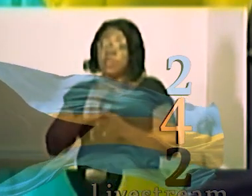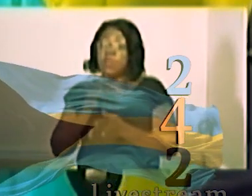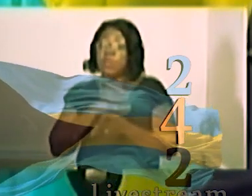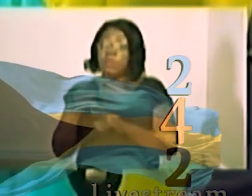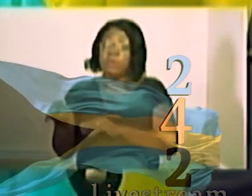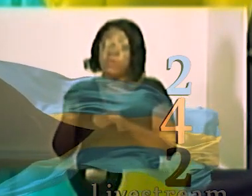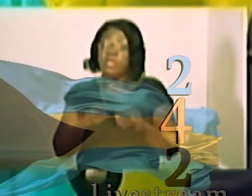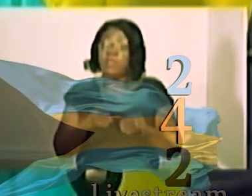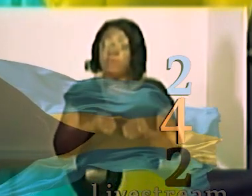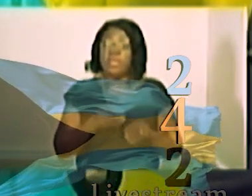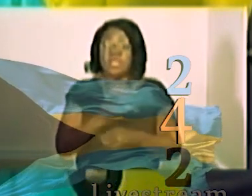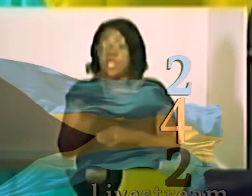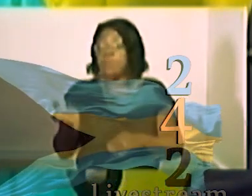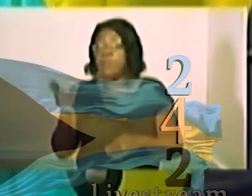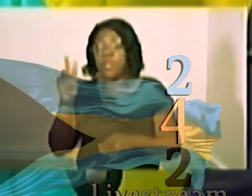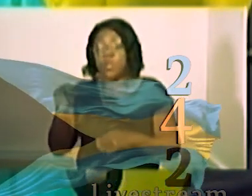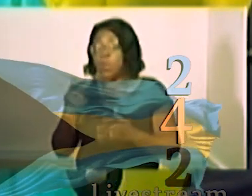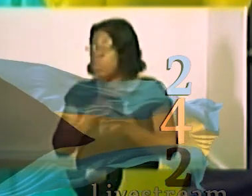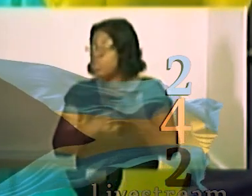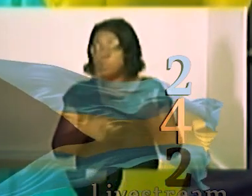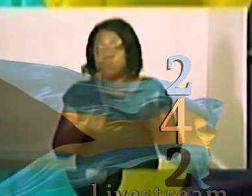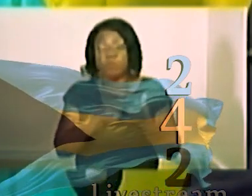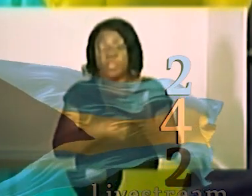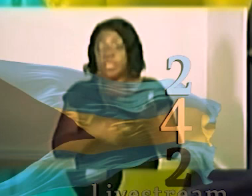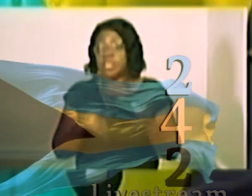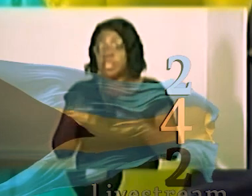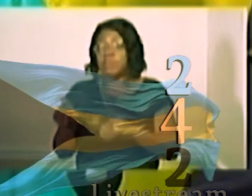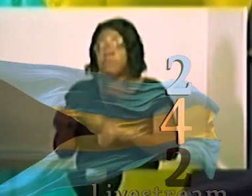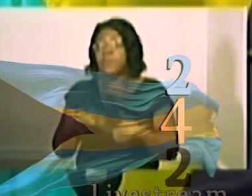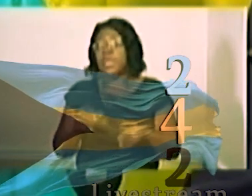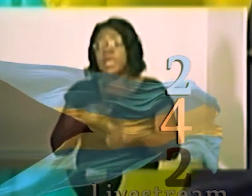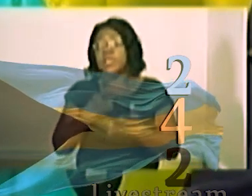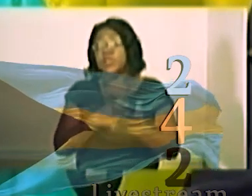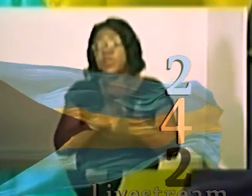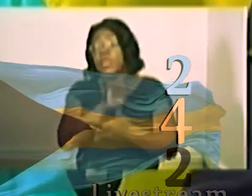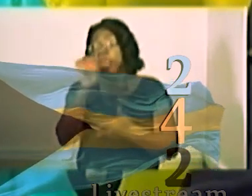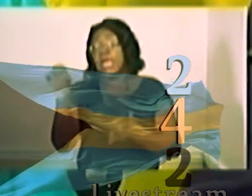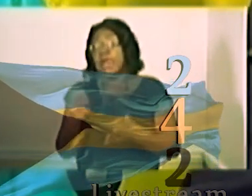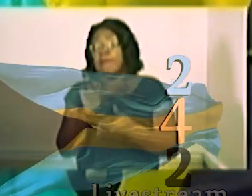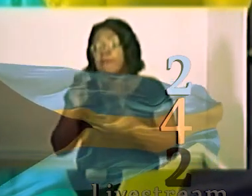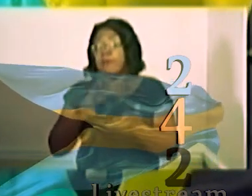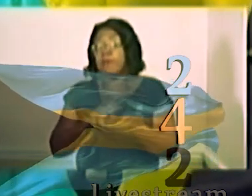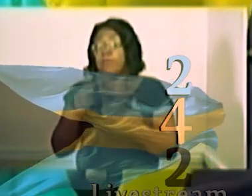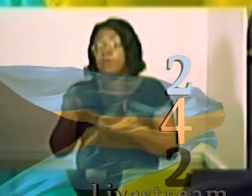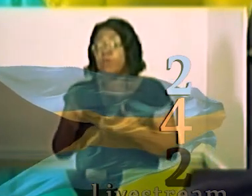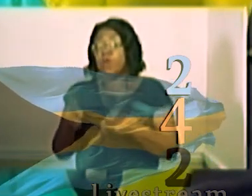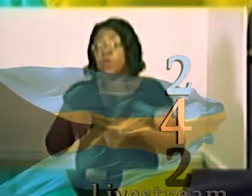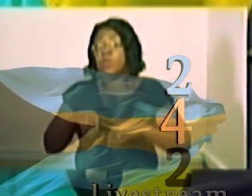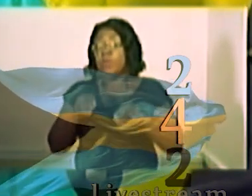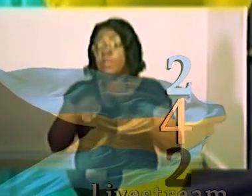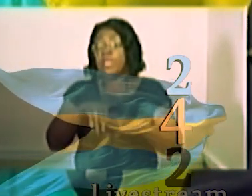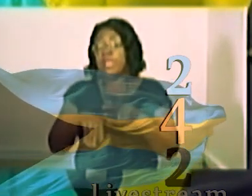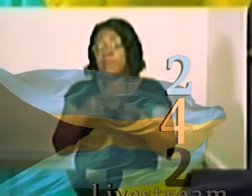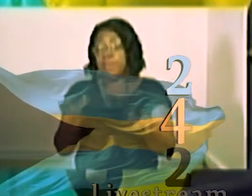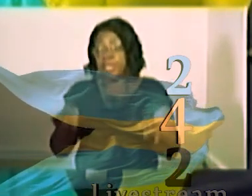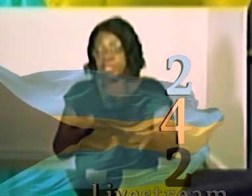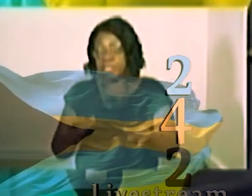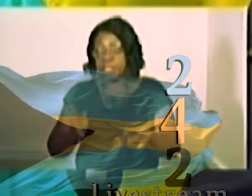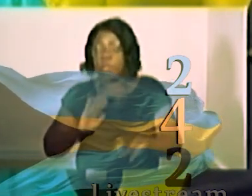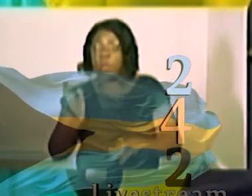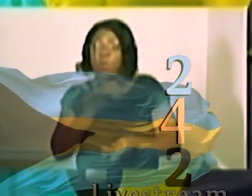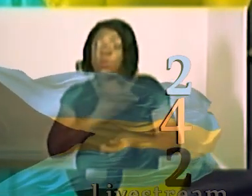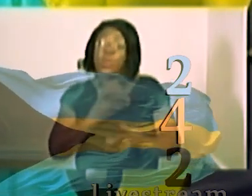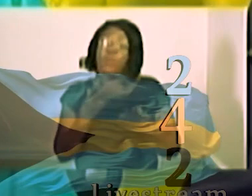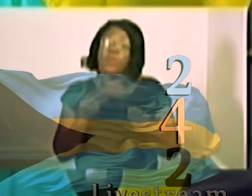will be no discrimination in terms of whatever protocol I put in place. But we would do all that is possible to ensure that each and